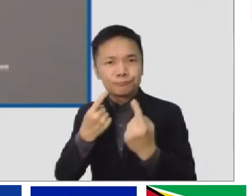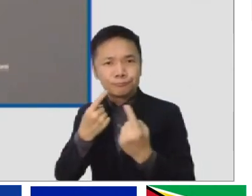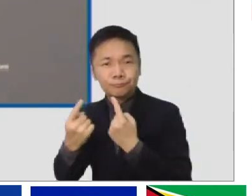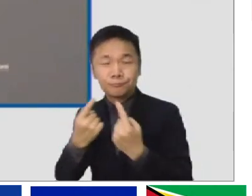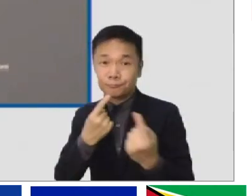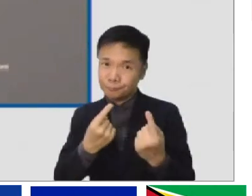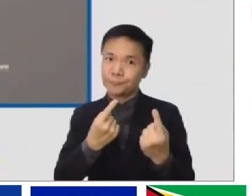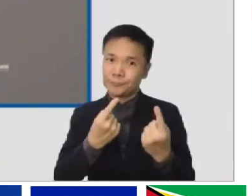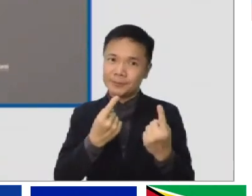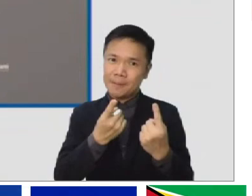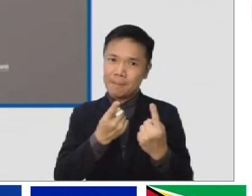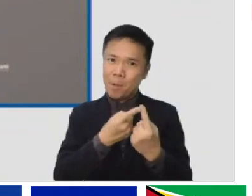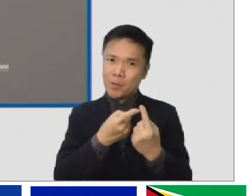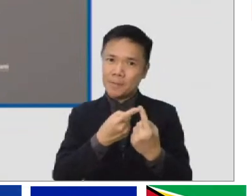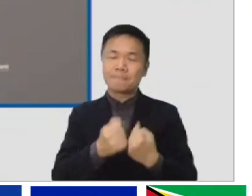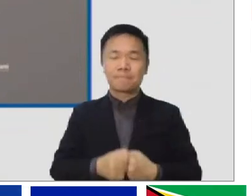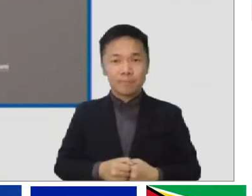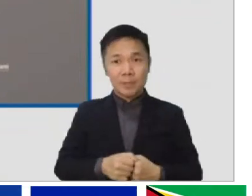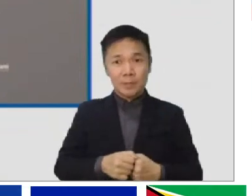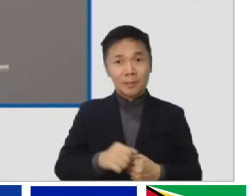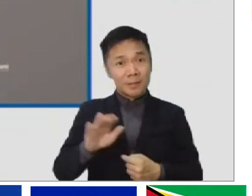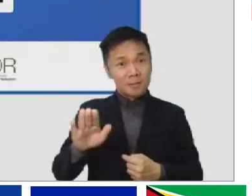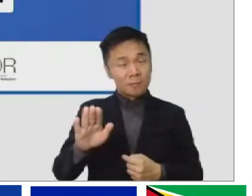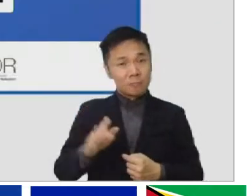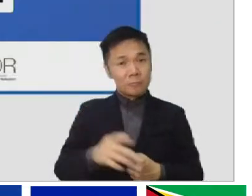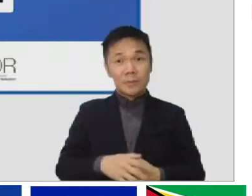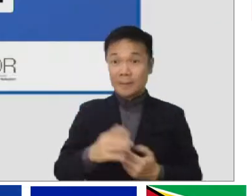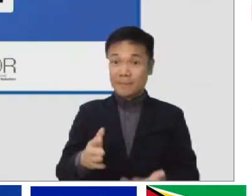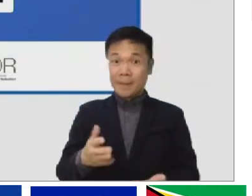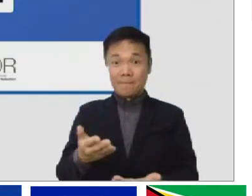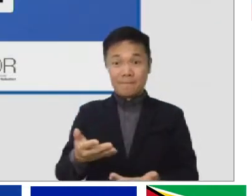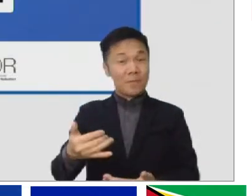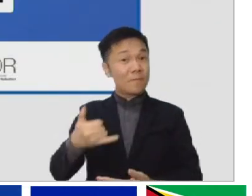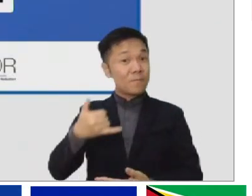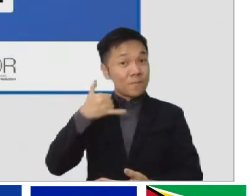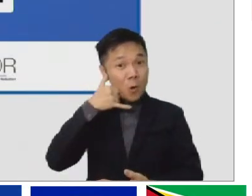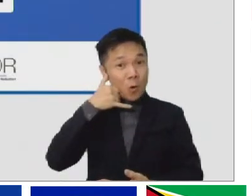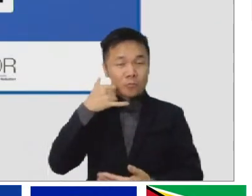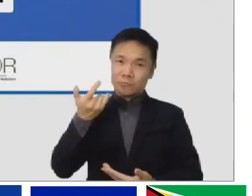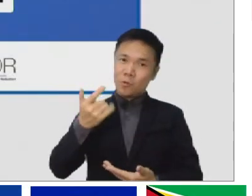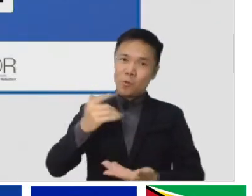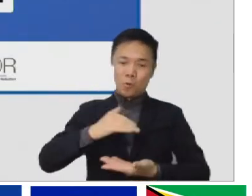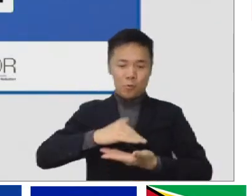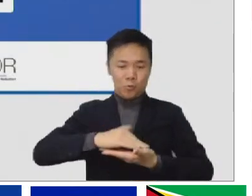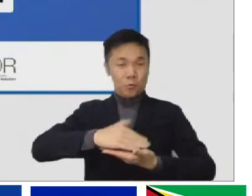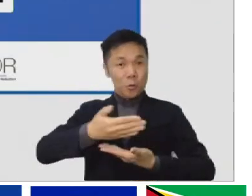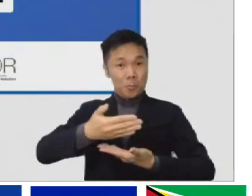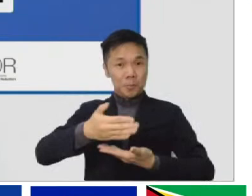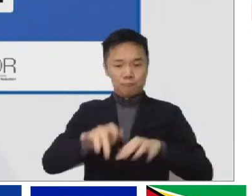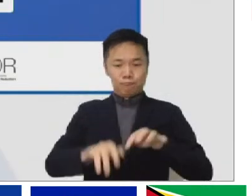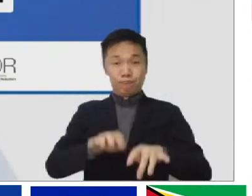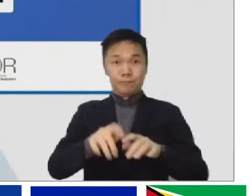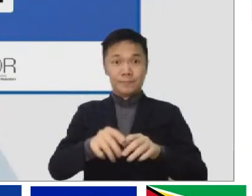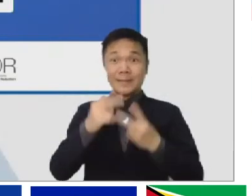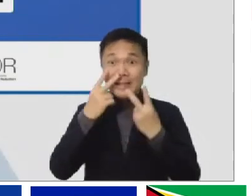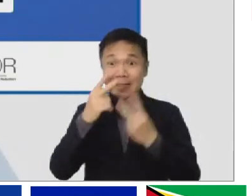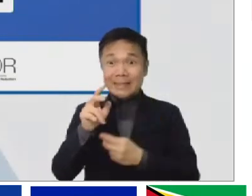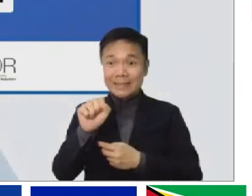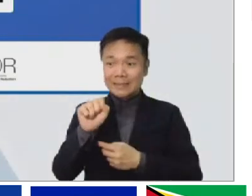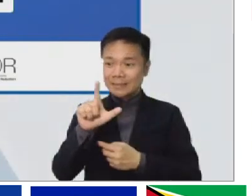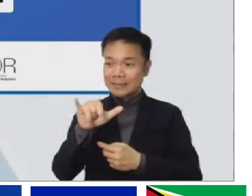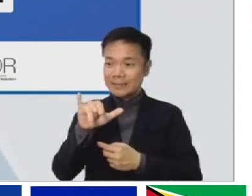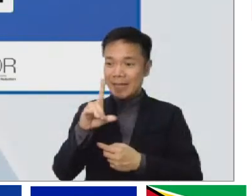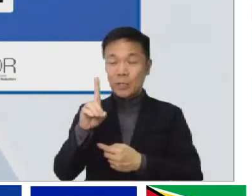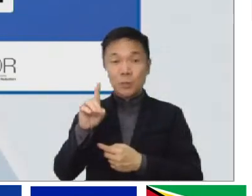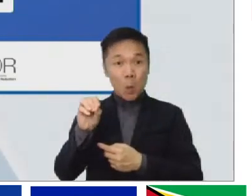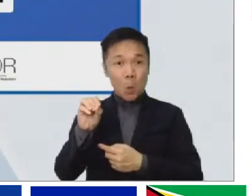your smartphones or your computer and go to slido.com. When you